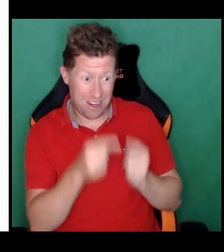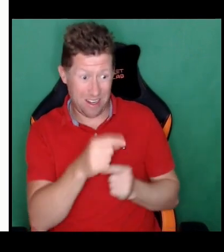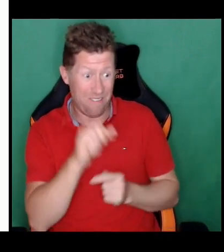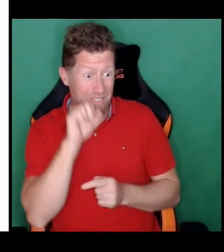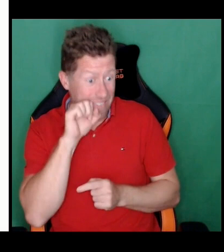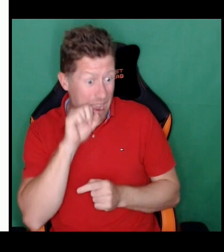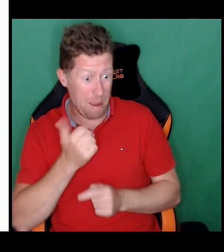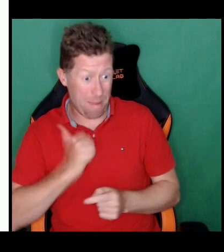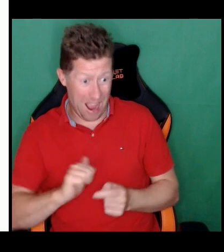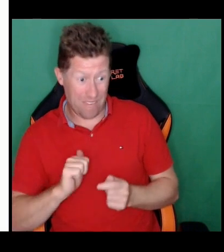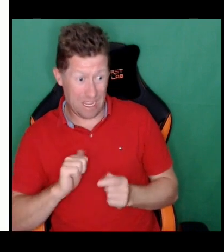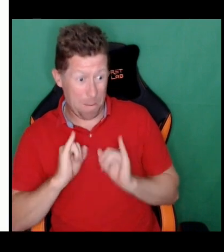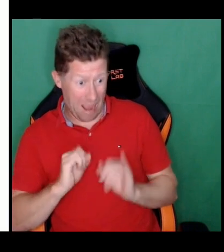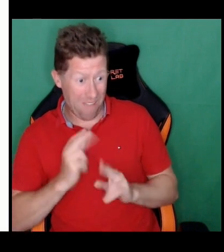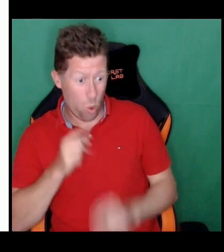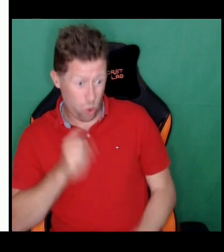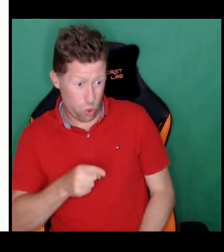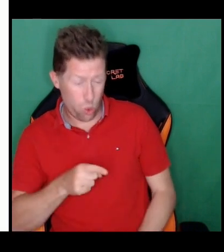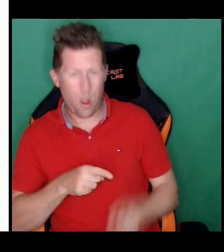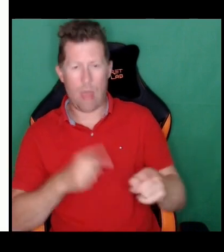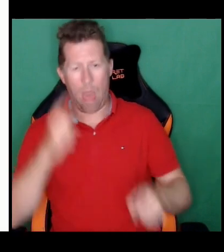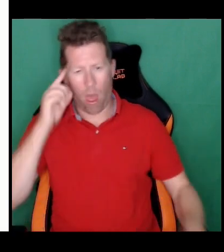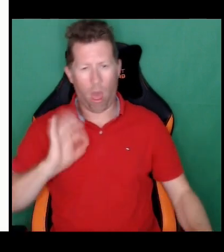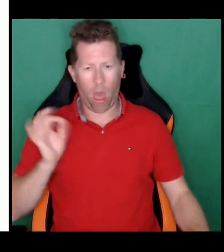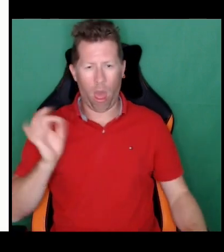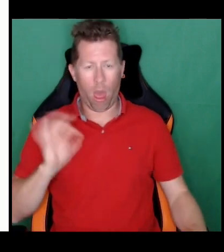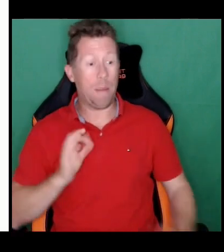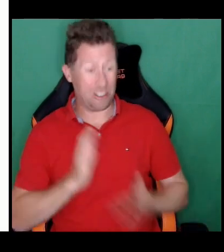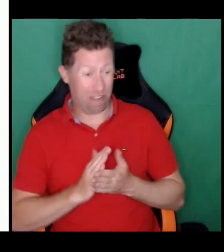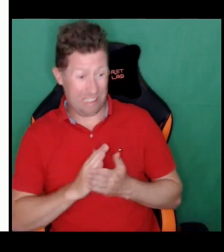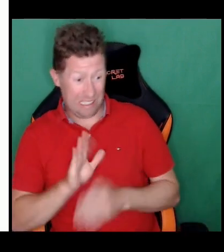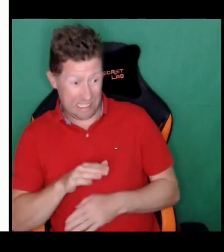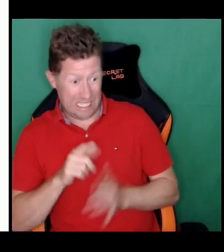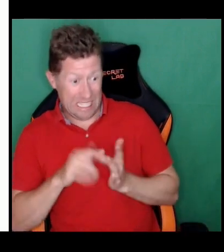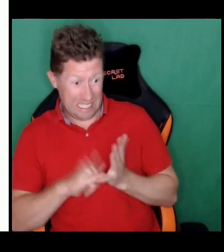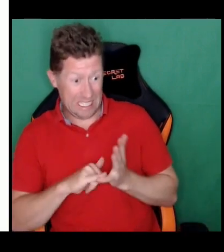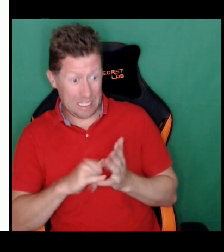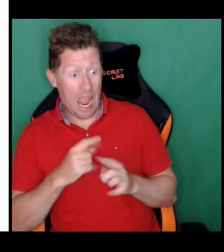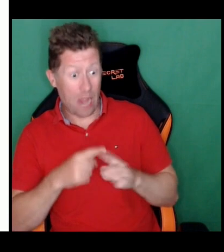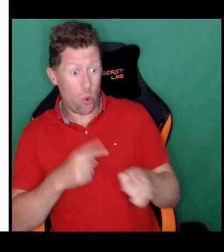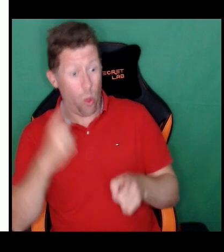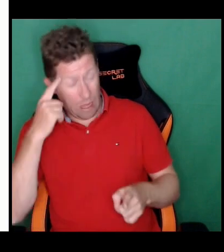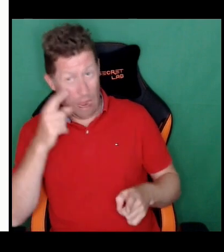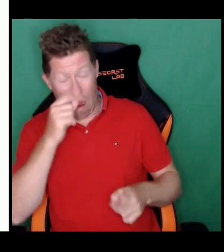behaviour is harmful because they think it's harmless and it's not under their control,